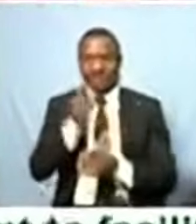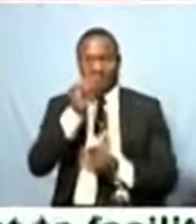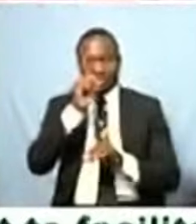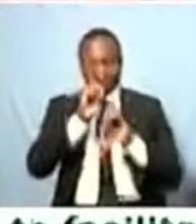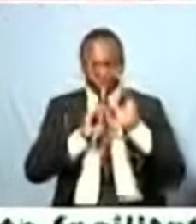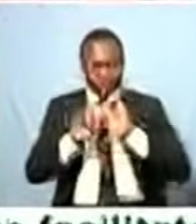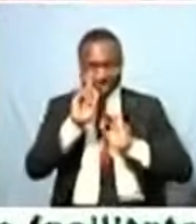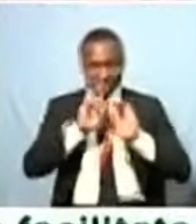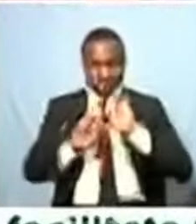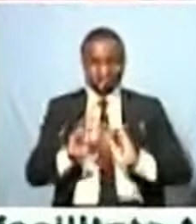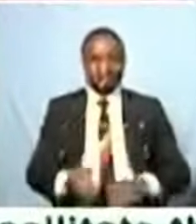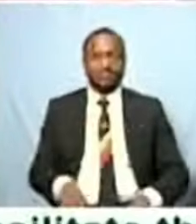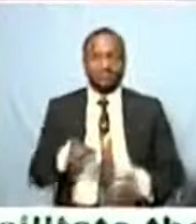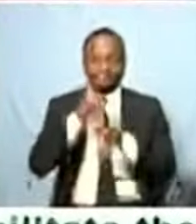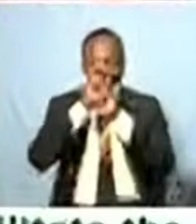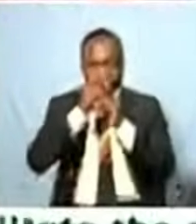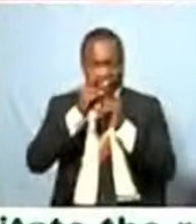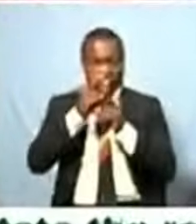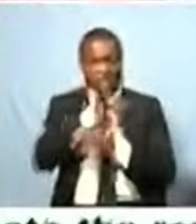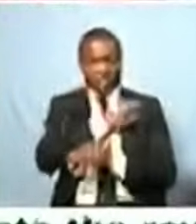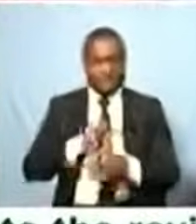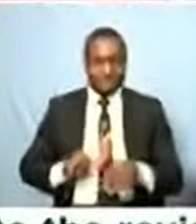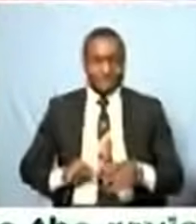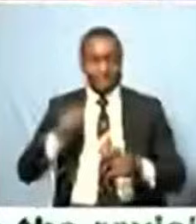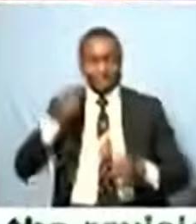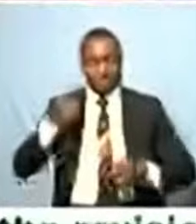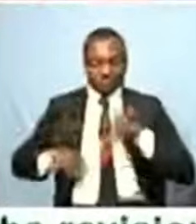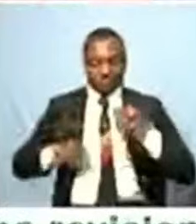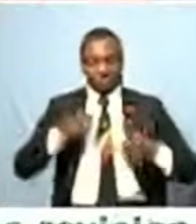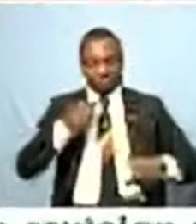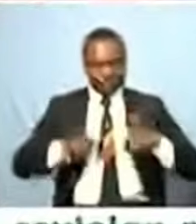debate? The Honorable Member for Kamfinsa.